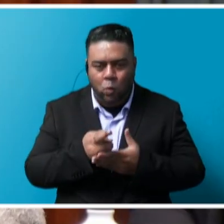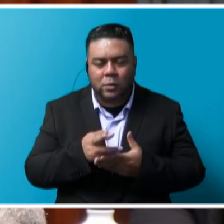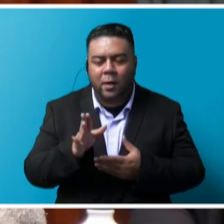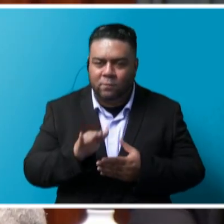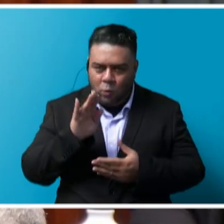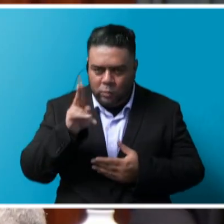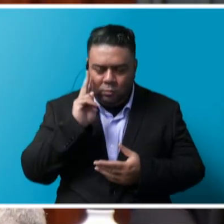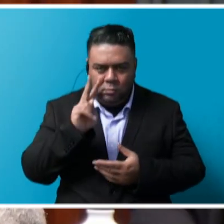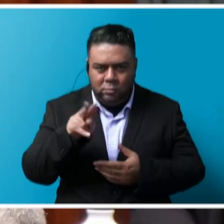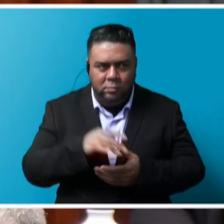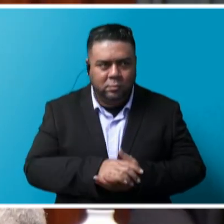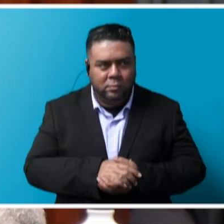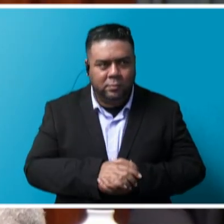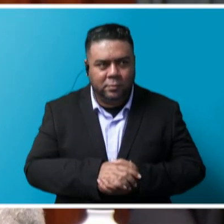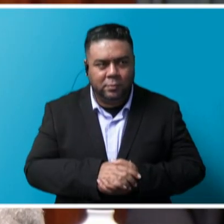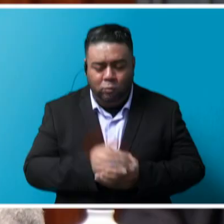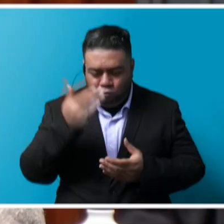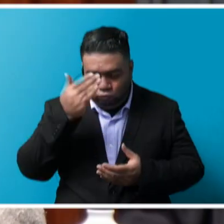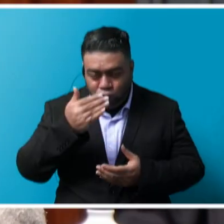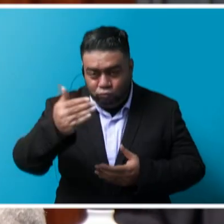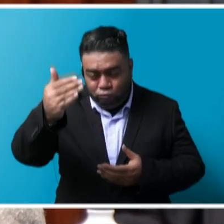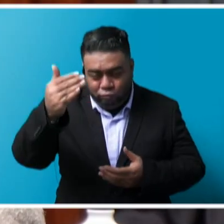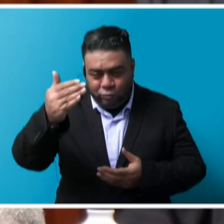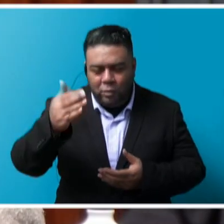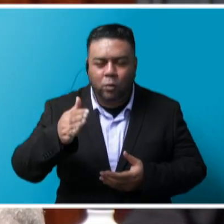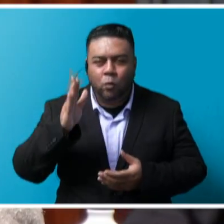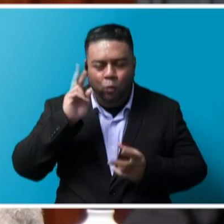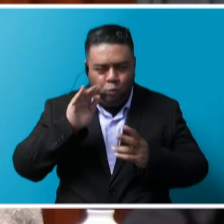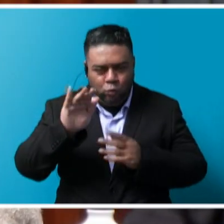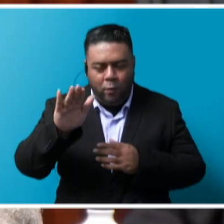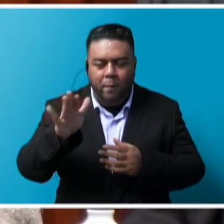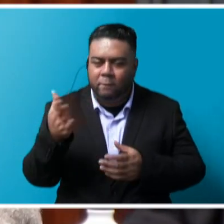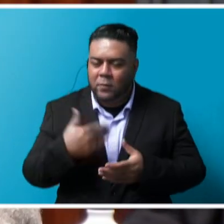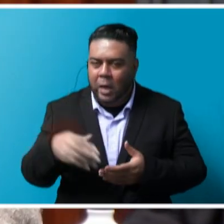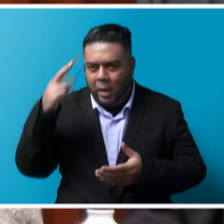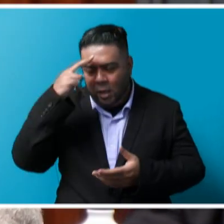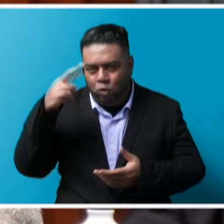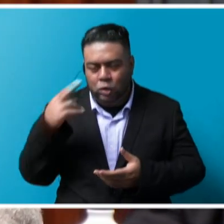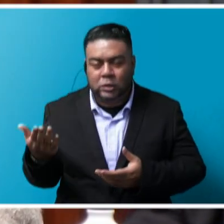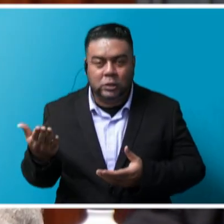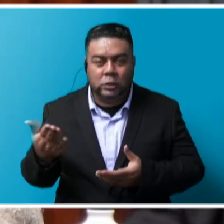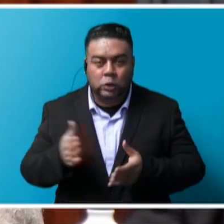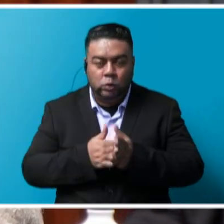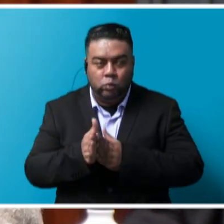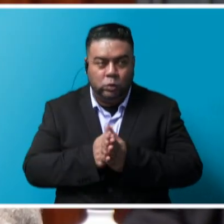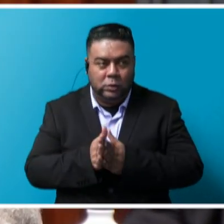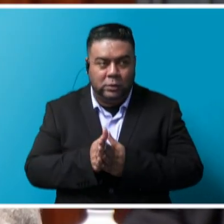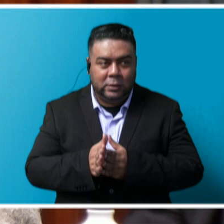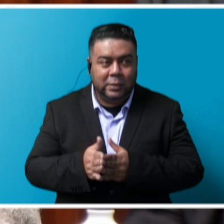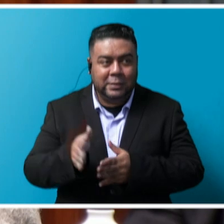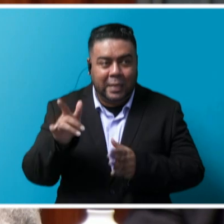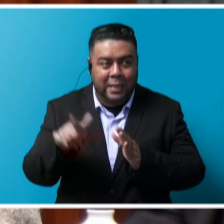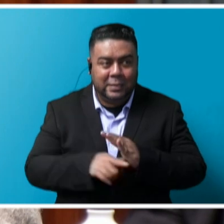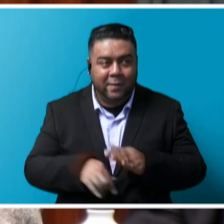forward-looking. It is a budget that places national interest above short-term popularity and lays the foundation